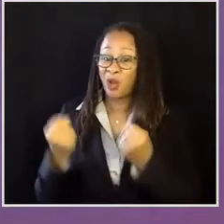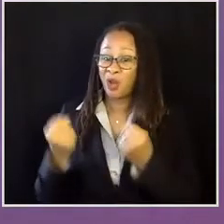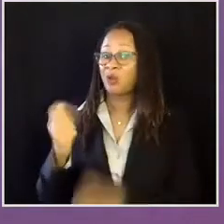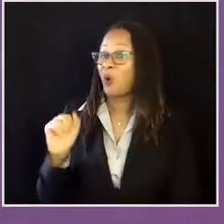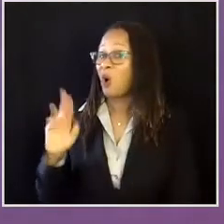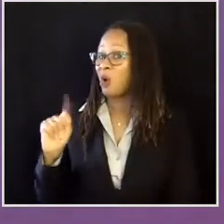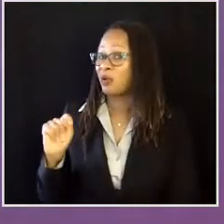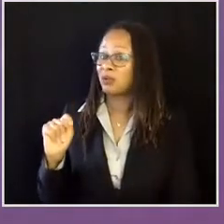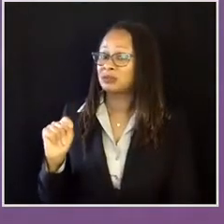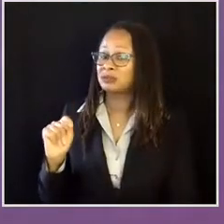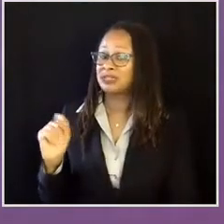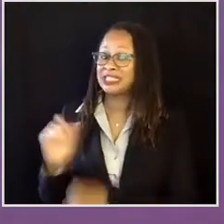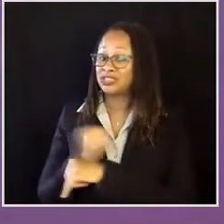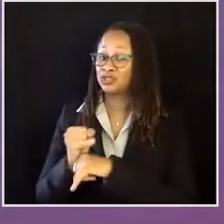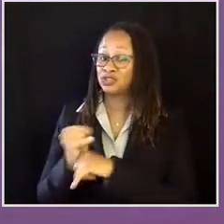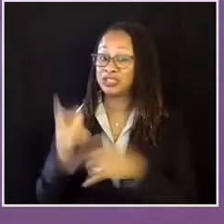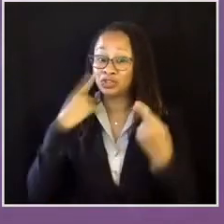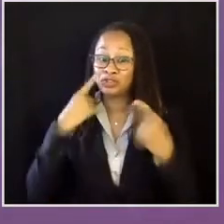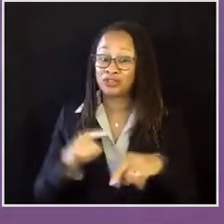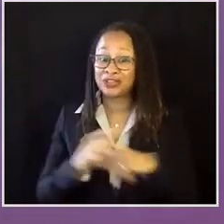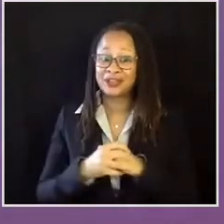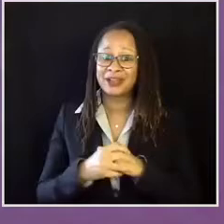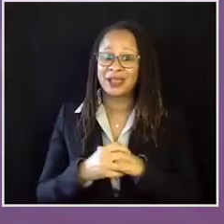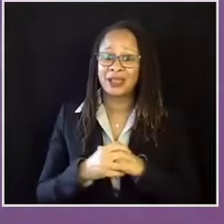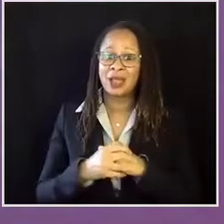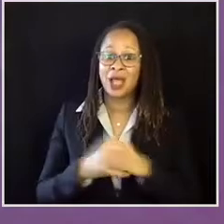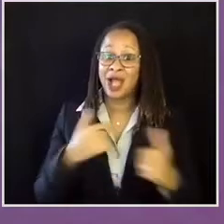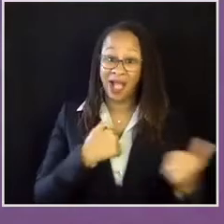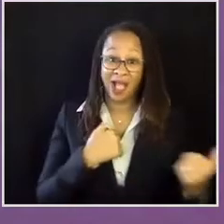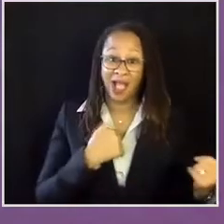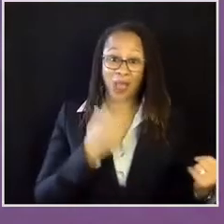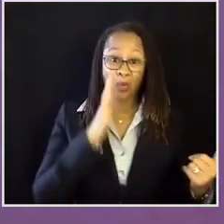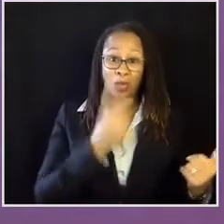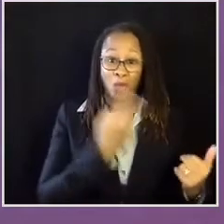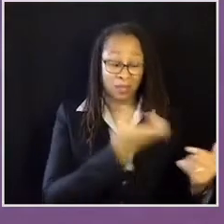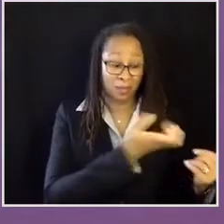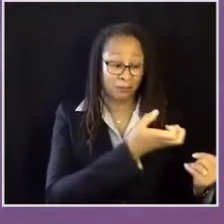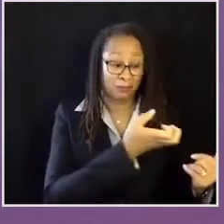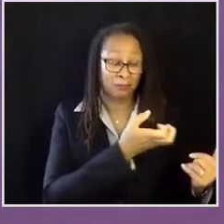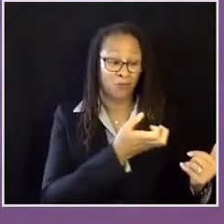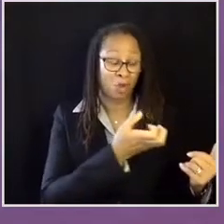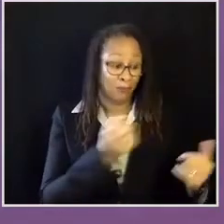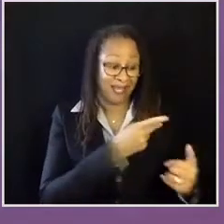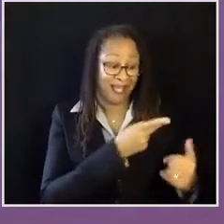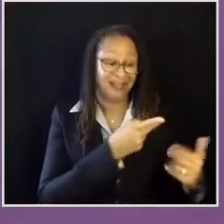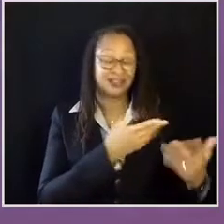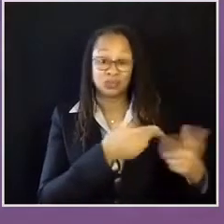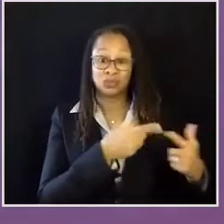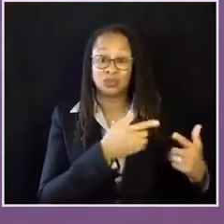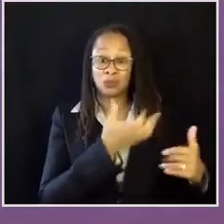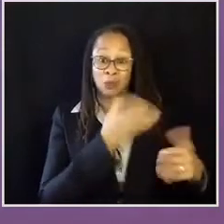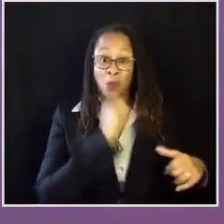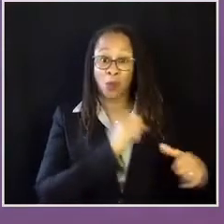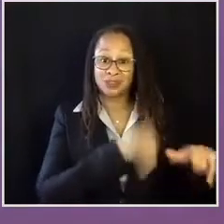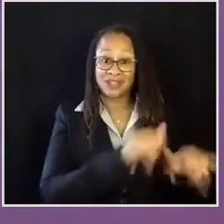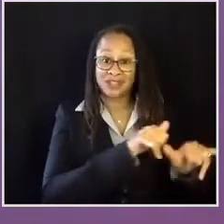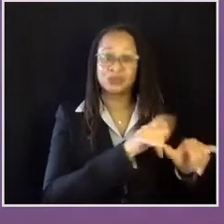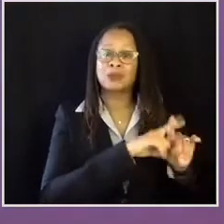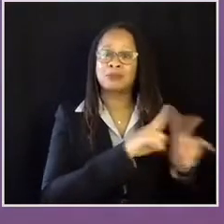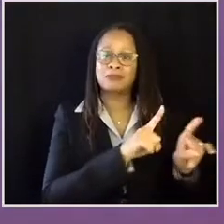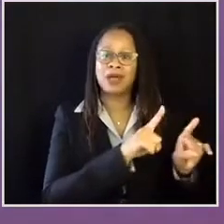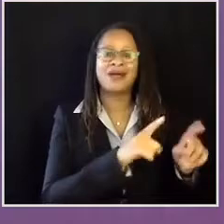not only bring the standards back, I'll set new ambitious ones that our workers are ready to